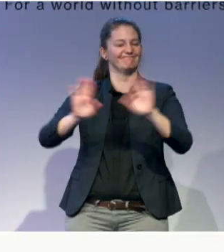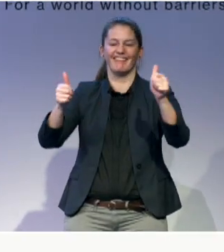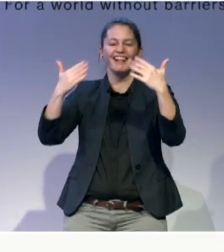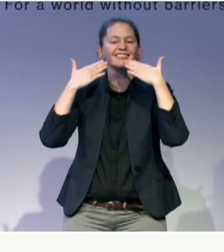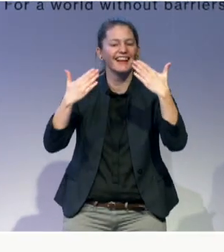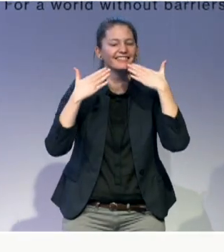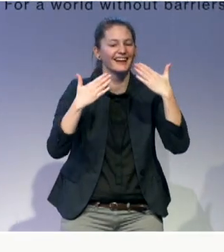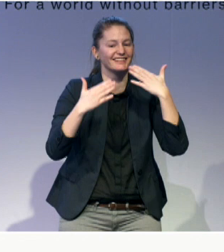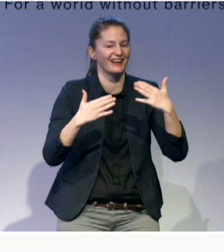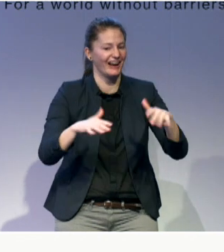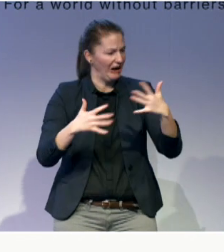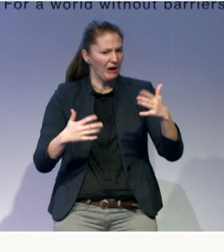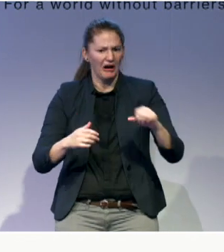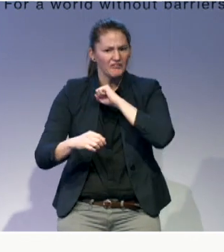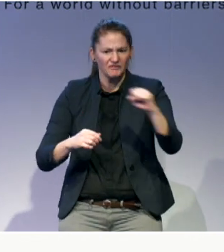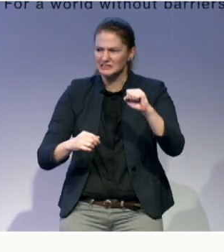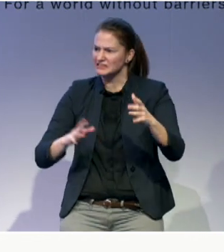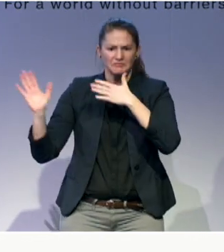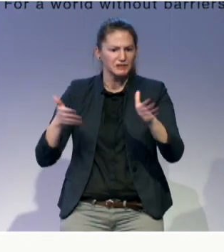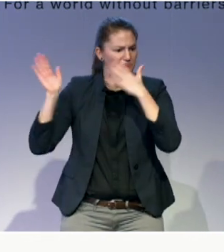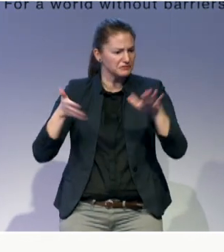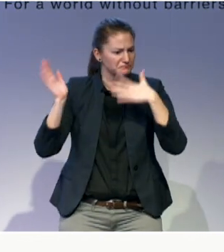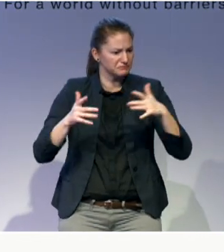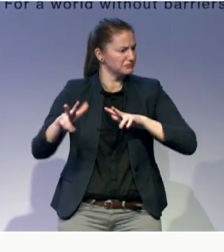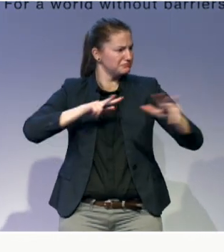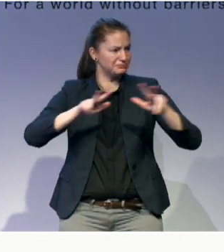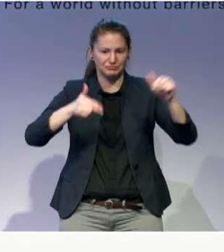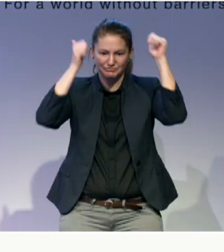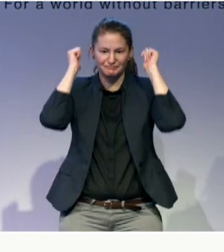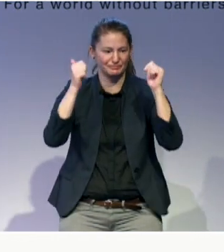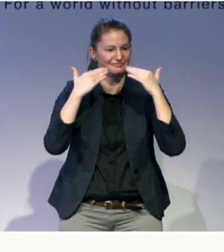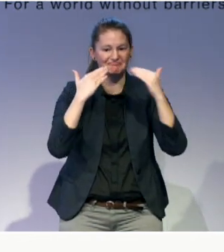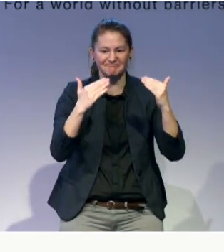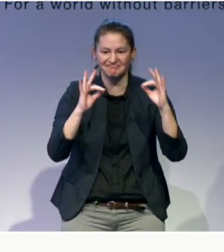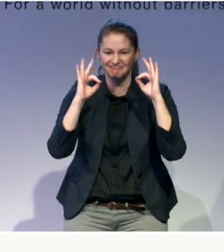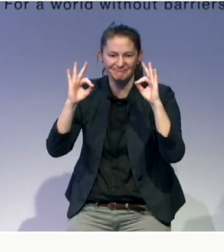much. How are we all doing out here? I